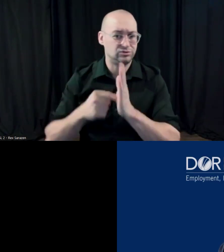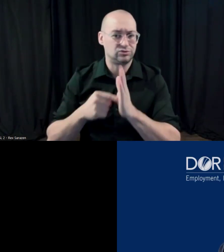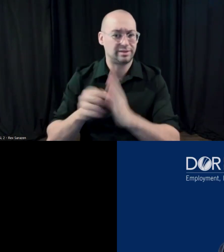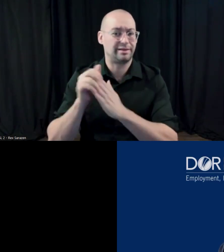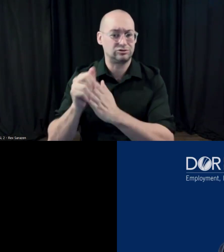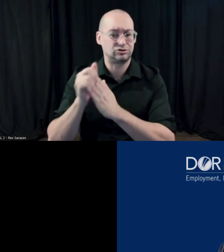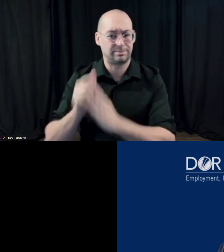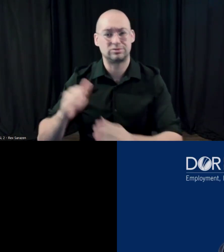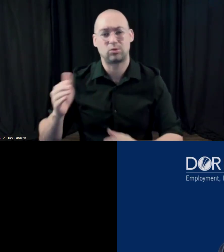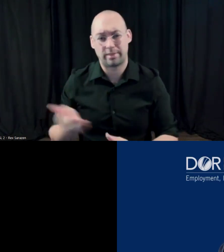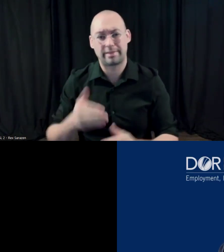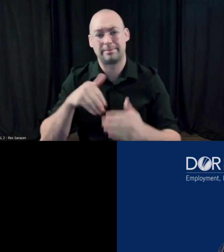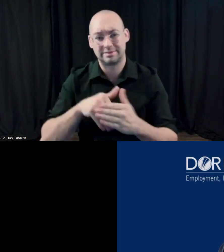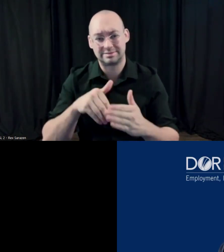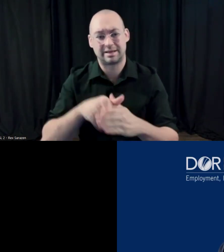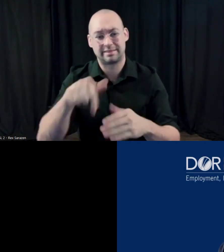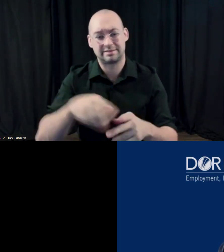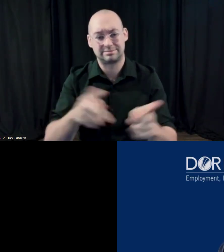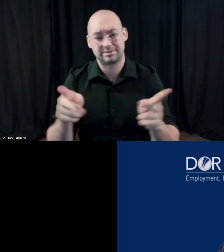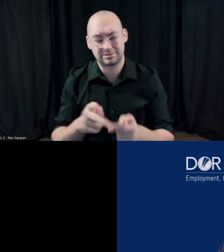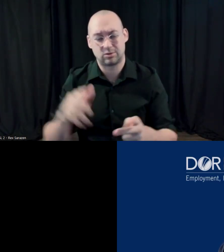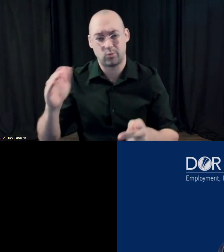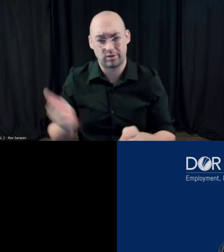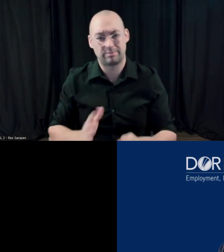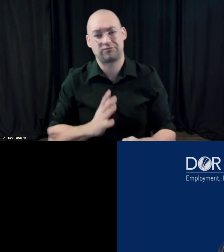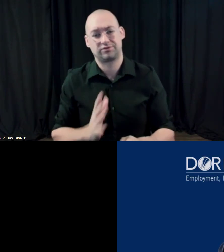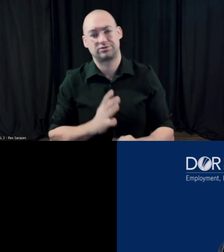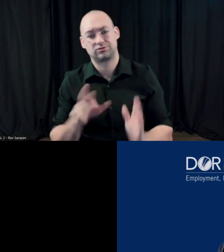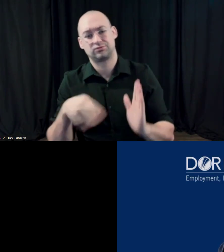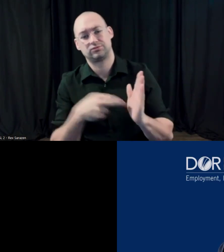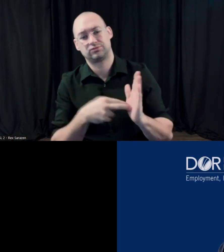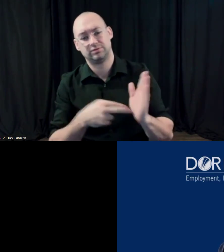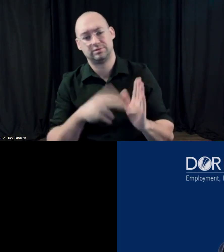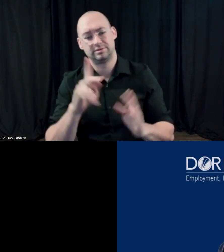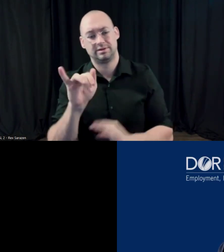space. So welcome in this official capacity, Director Rutledge.